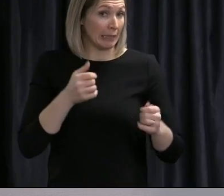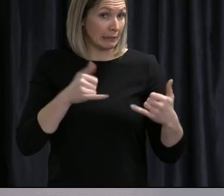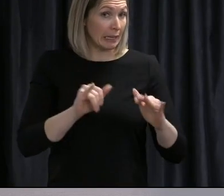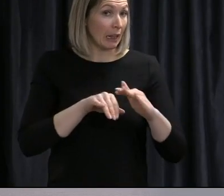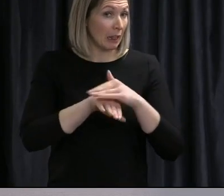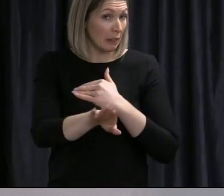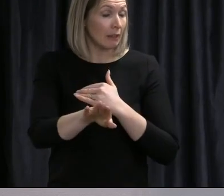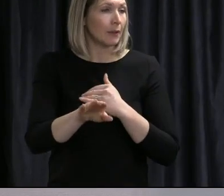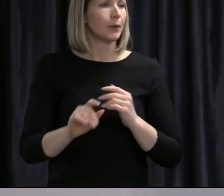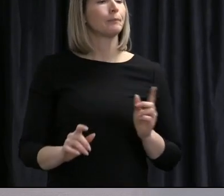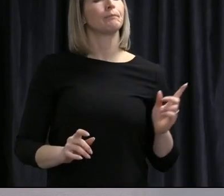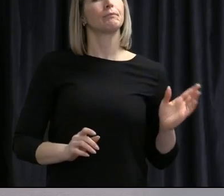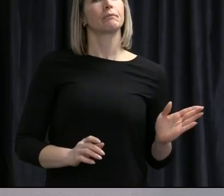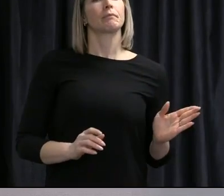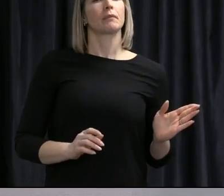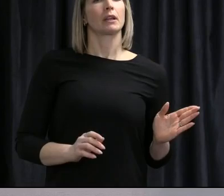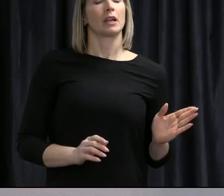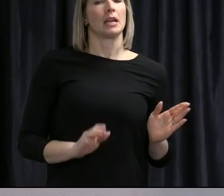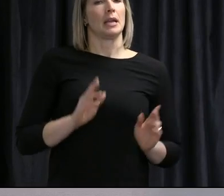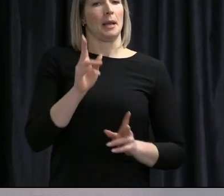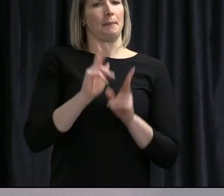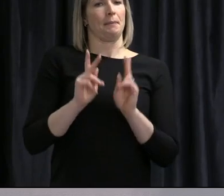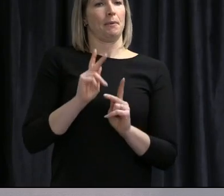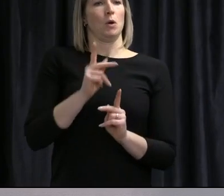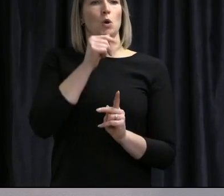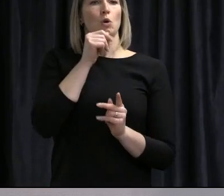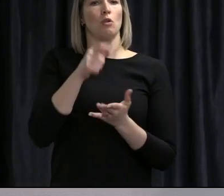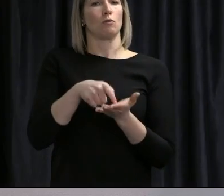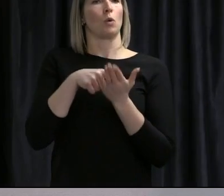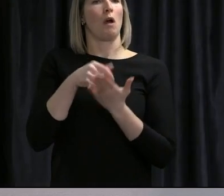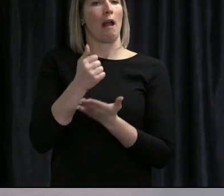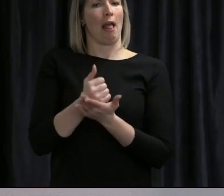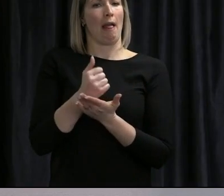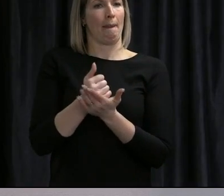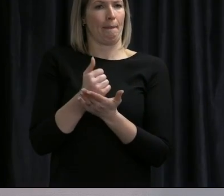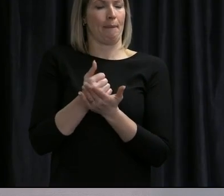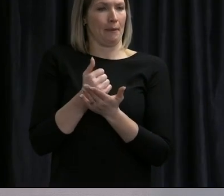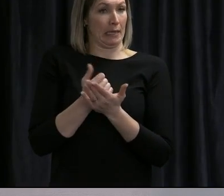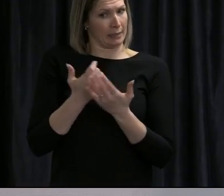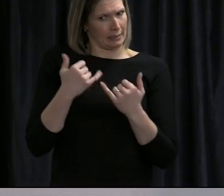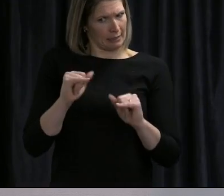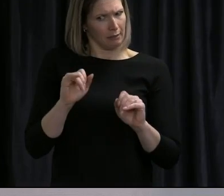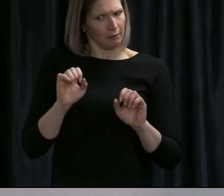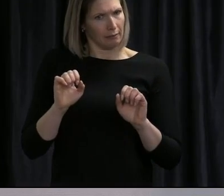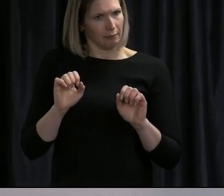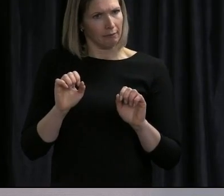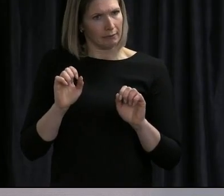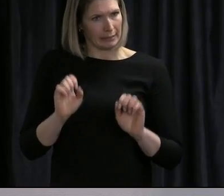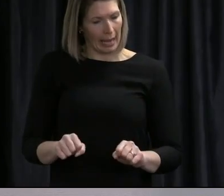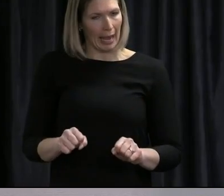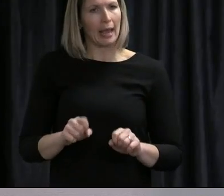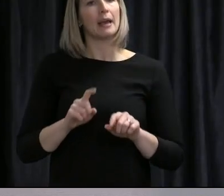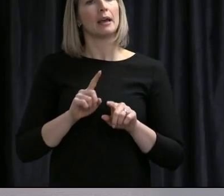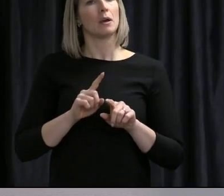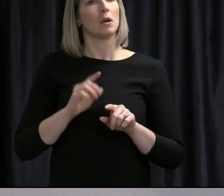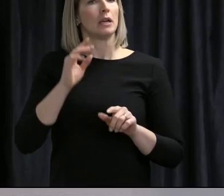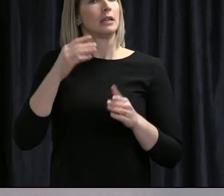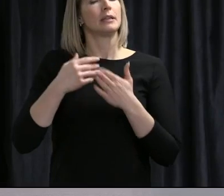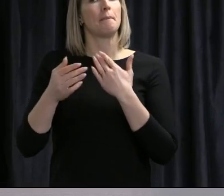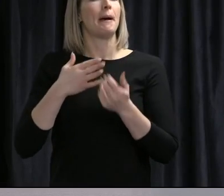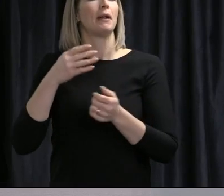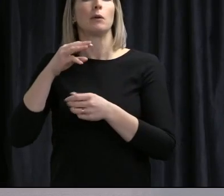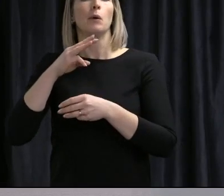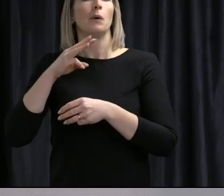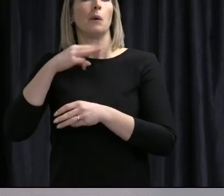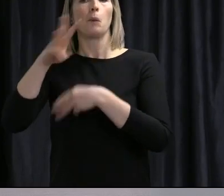the help that people need is not going to change whether or not we have a pandemic on the go. The issue around home